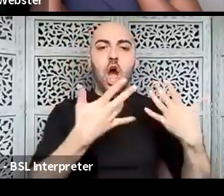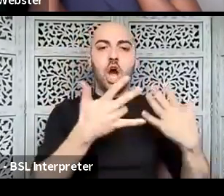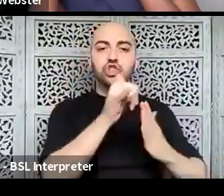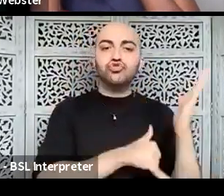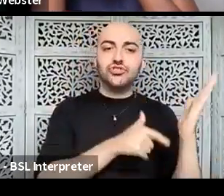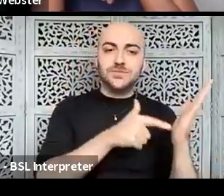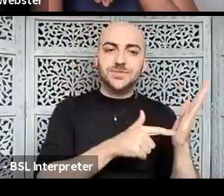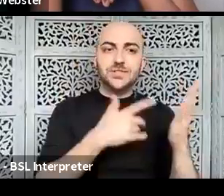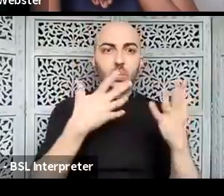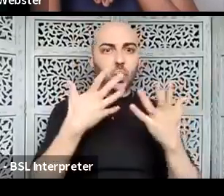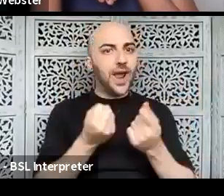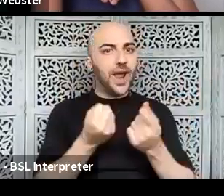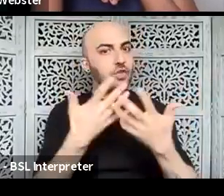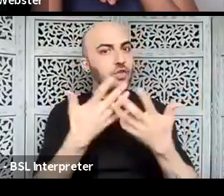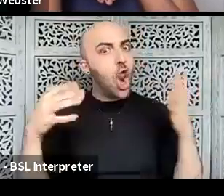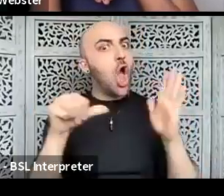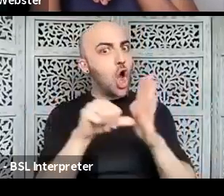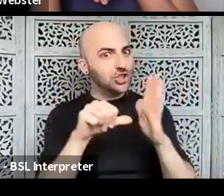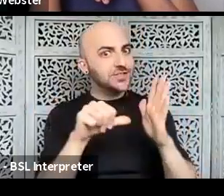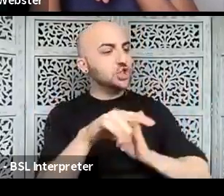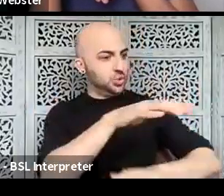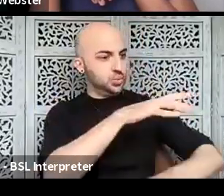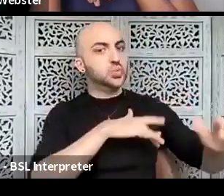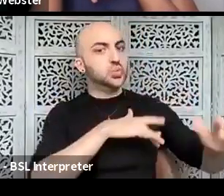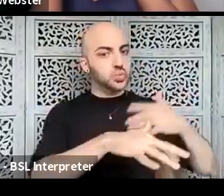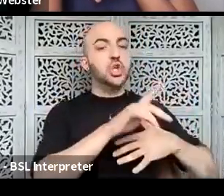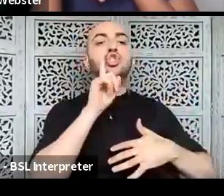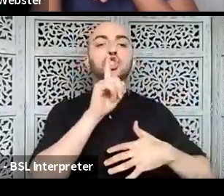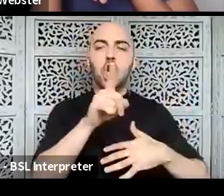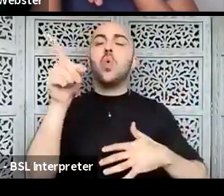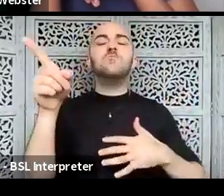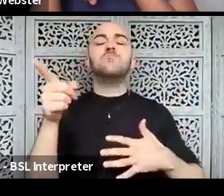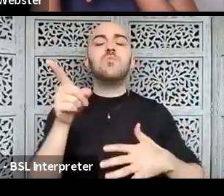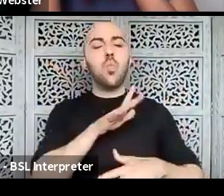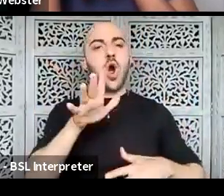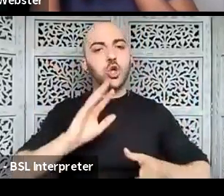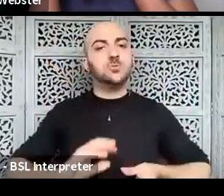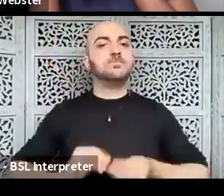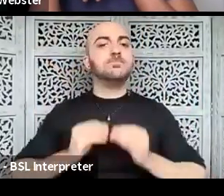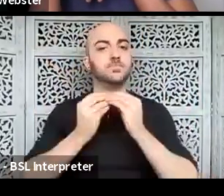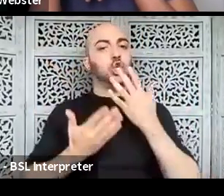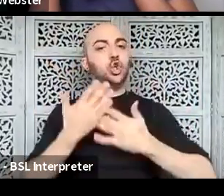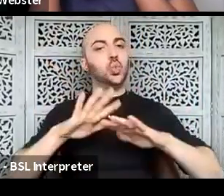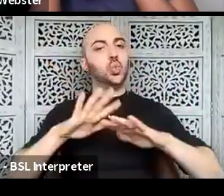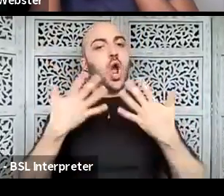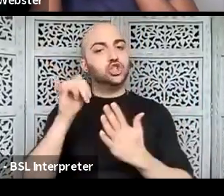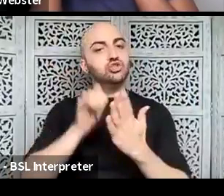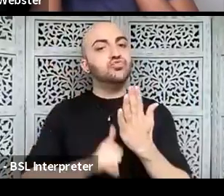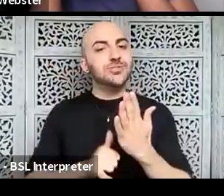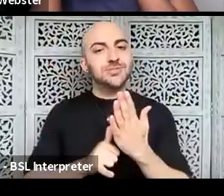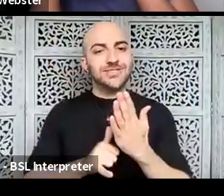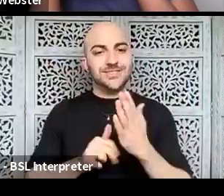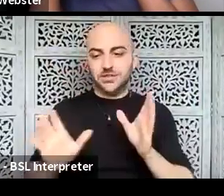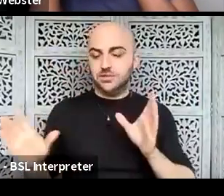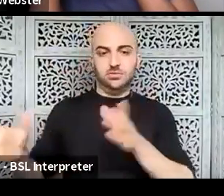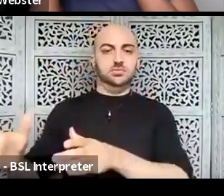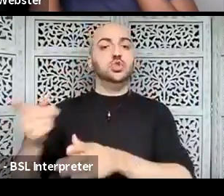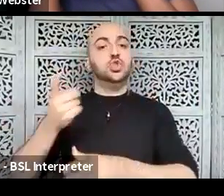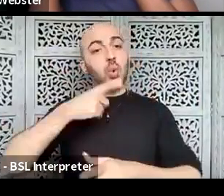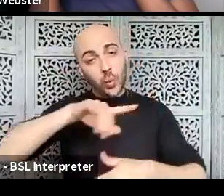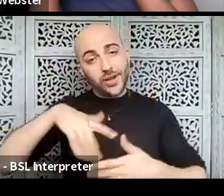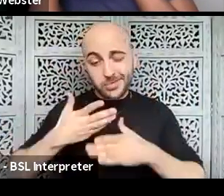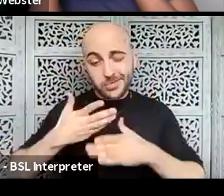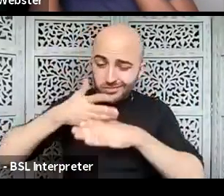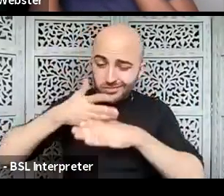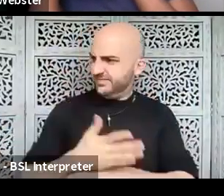lot of issues. And so thankfully that they put together the new Unscripted branch. And so we've all been working since about